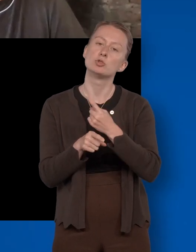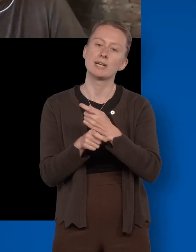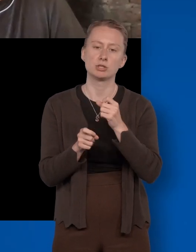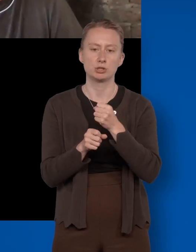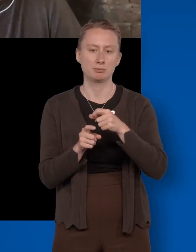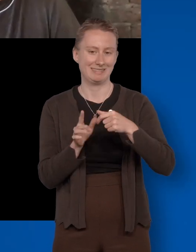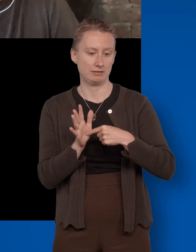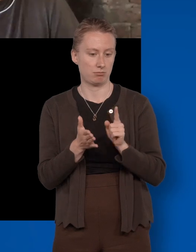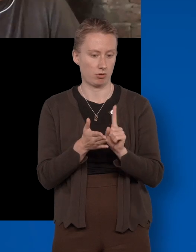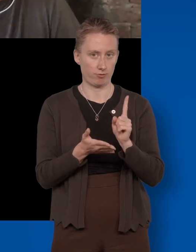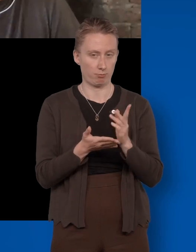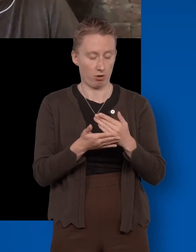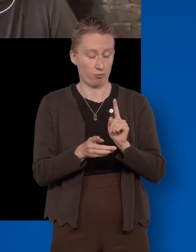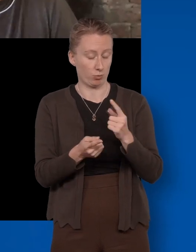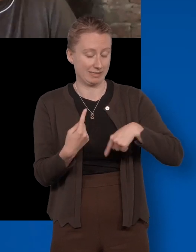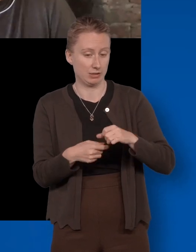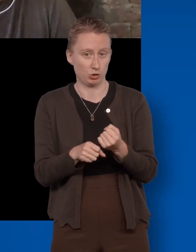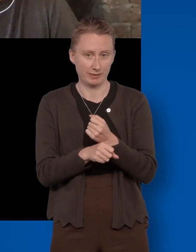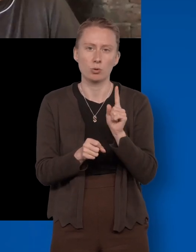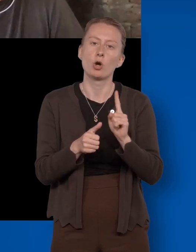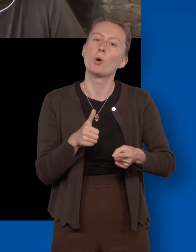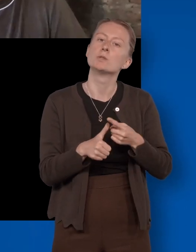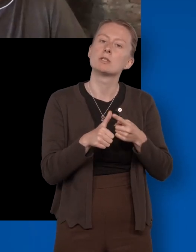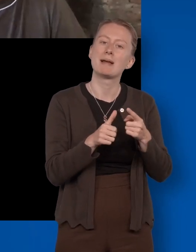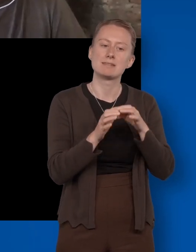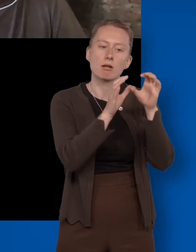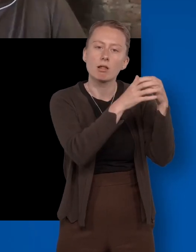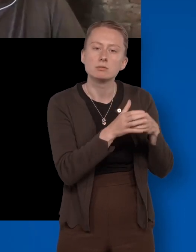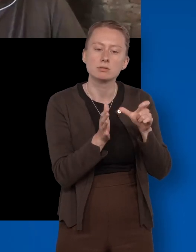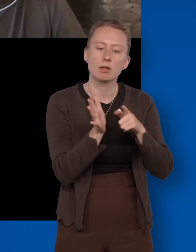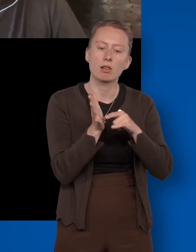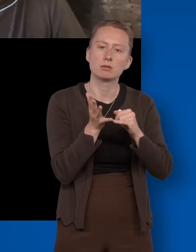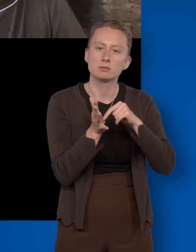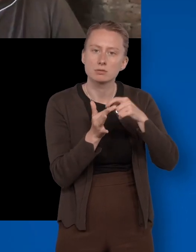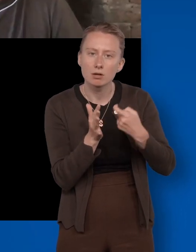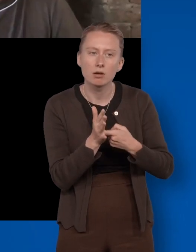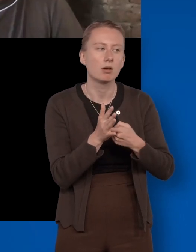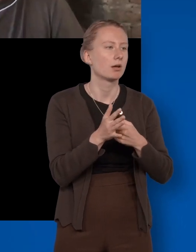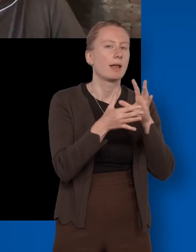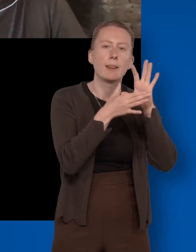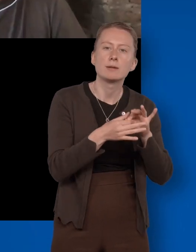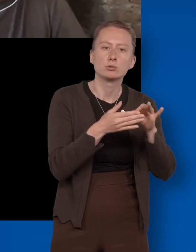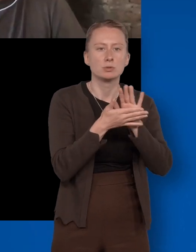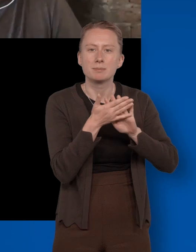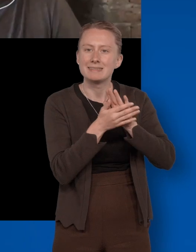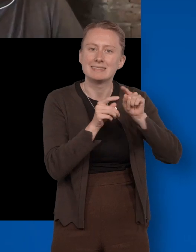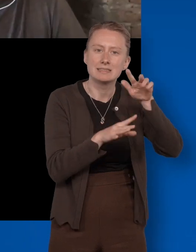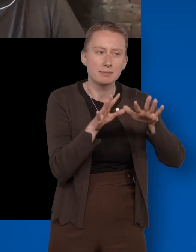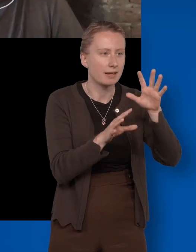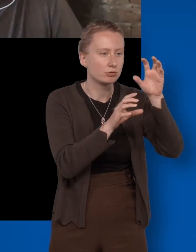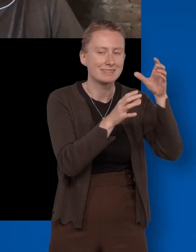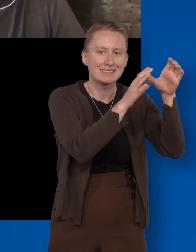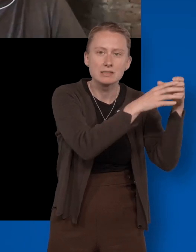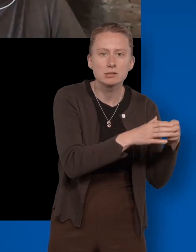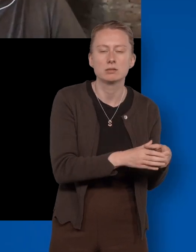do part of what we're doing is the automatic clustering using based on semantic similarity, and